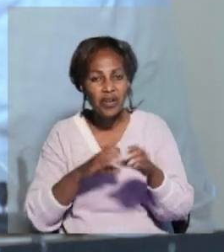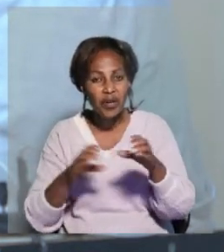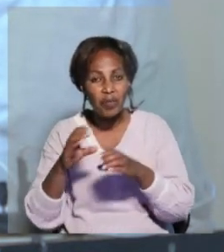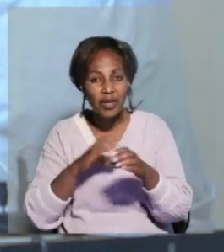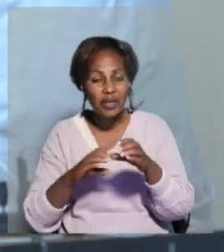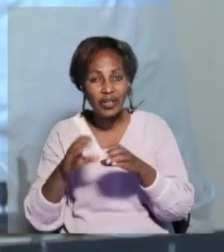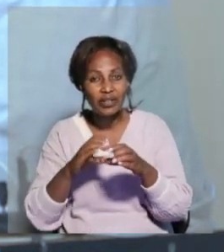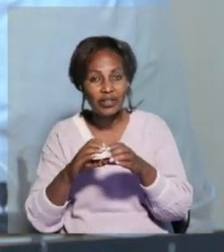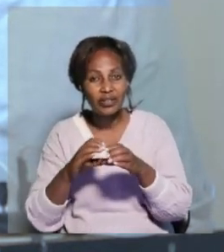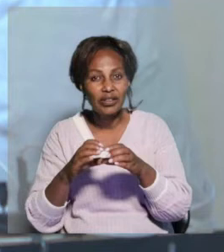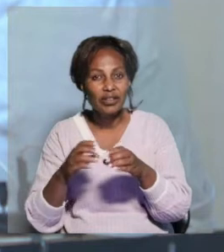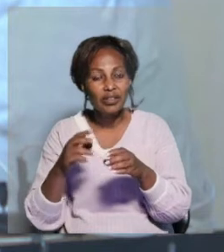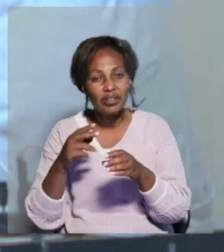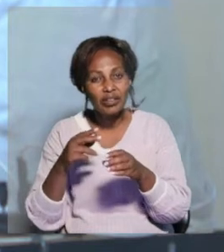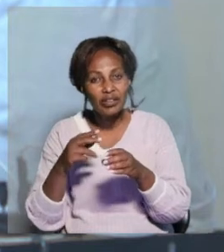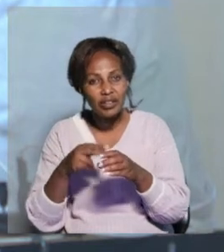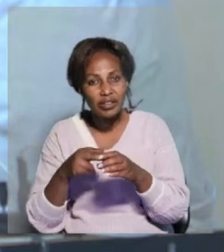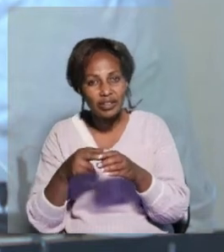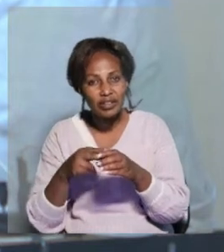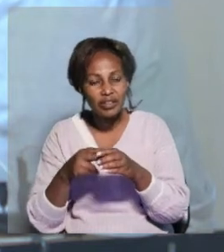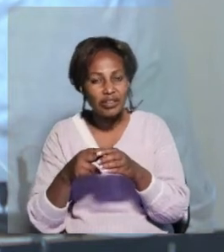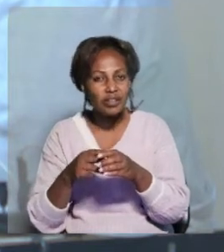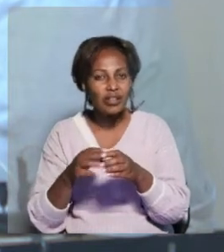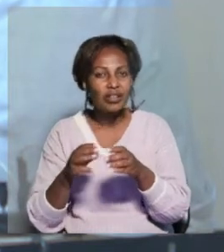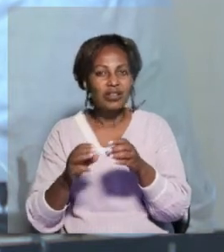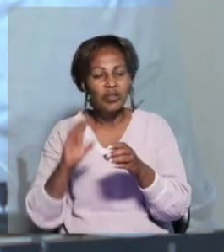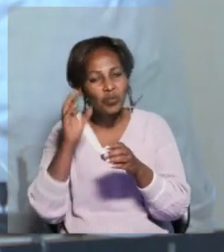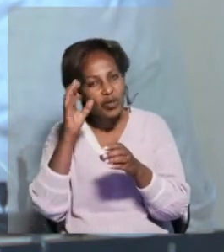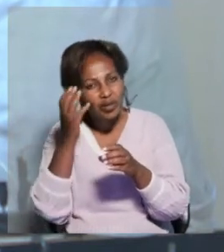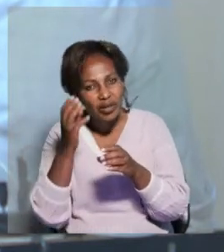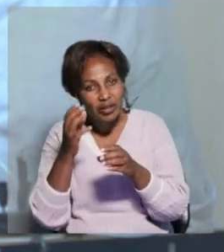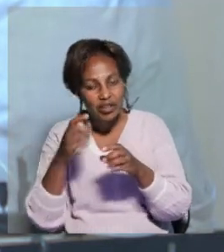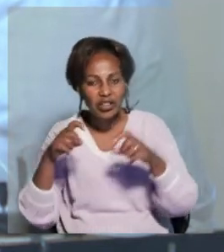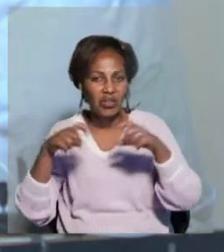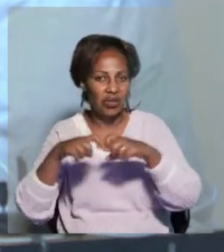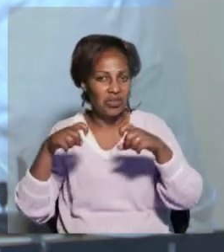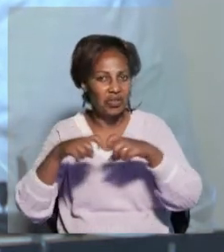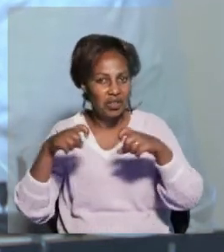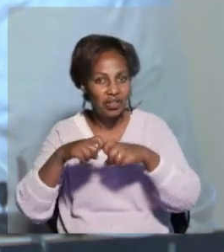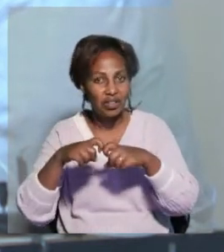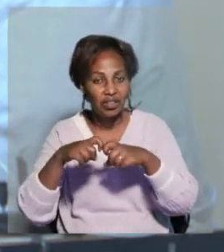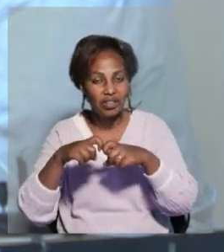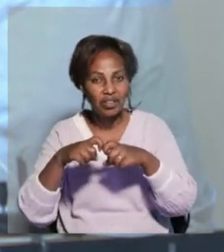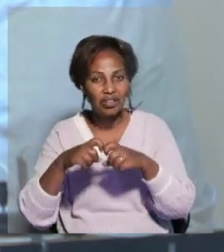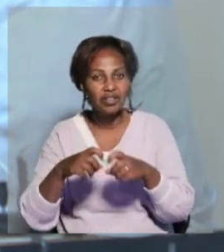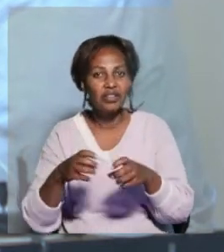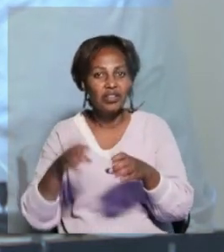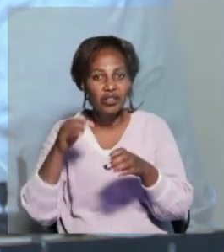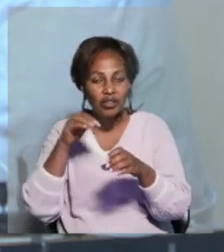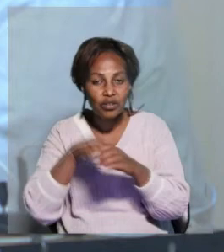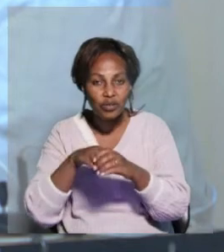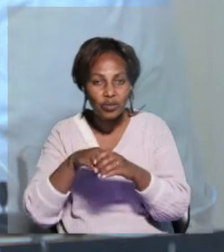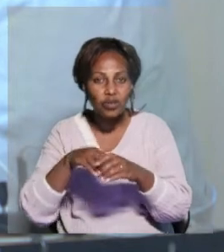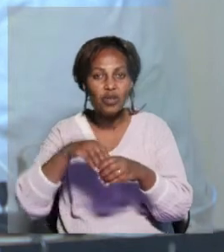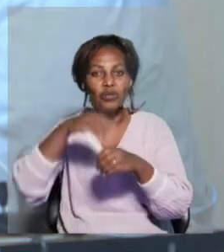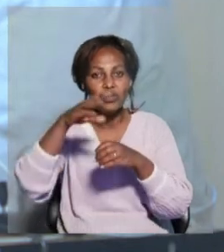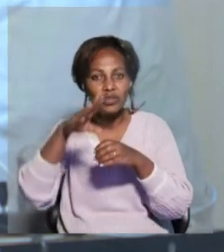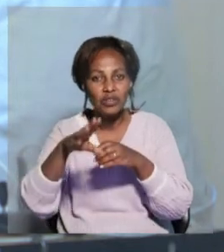In case of bulbs and lamps? In the case of bulbs, it's electrical energy. Yeah, electrical energy is the input, the output